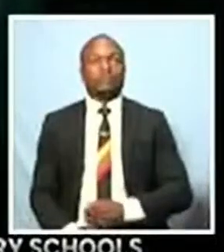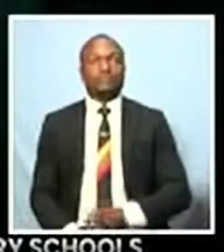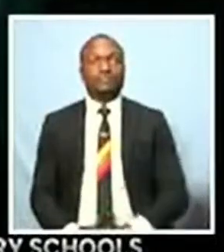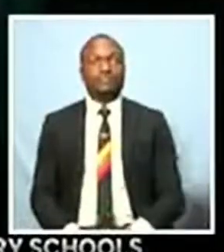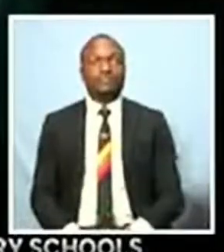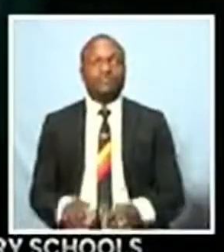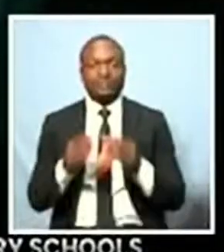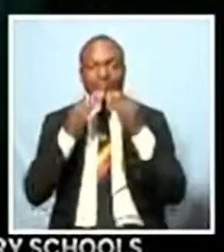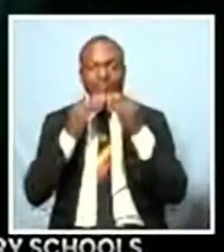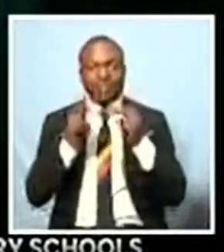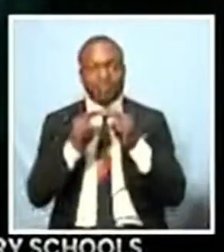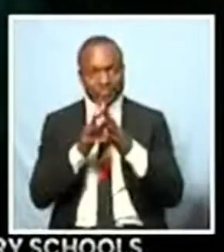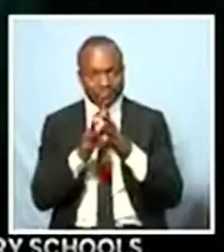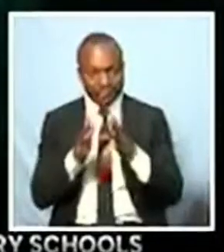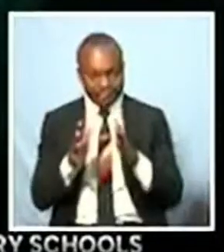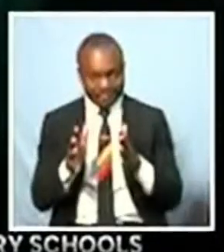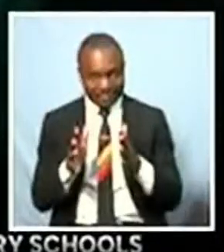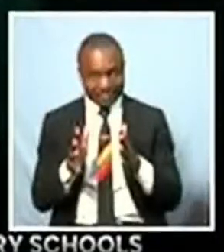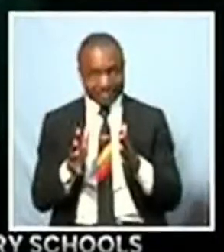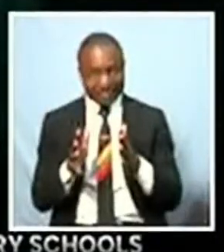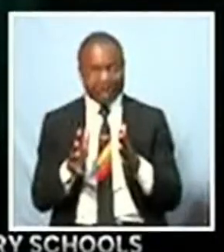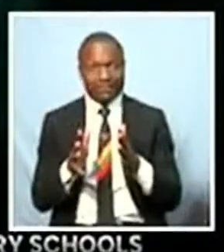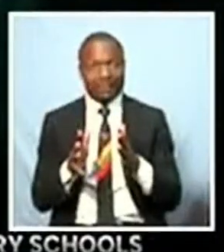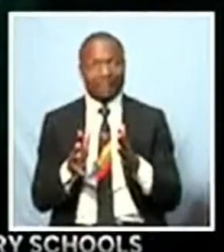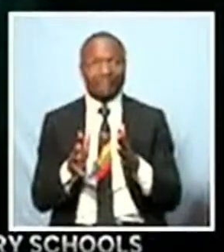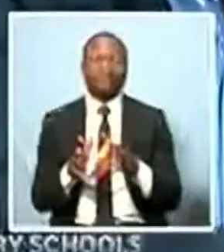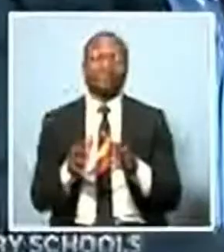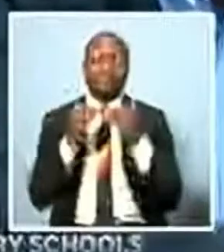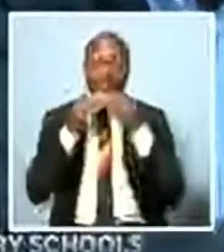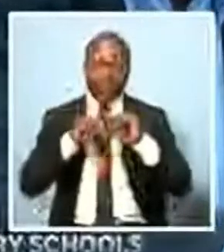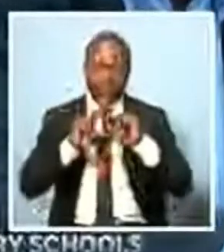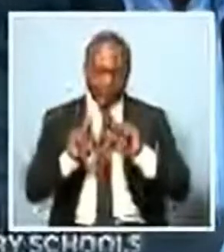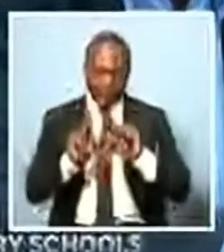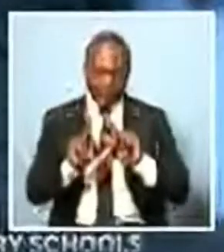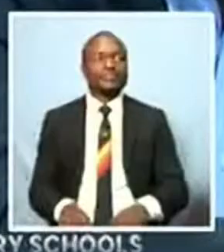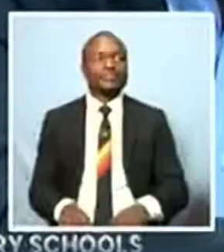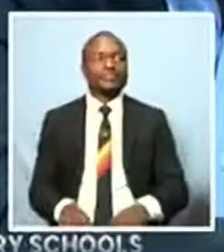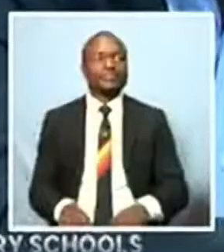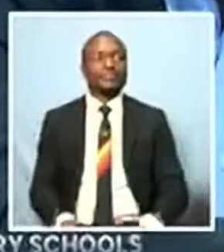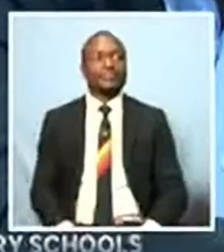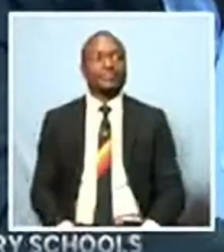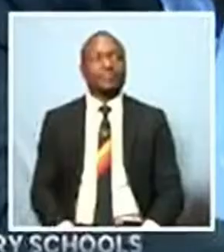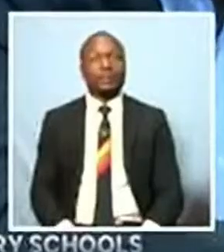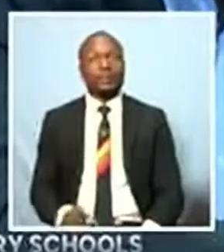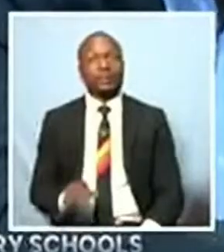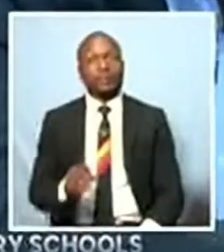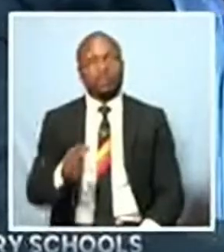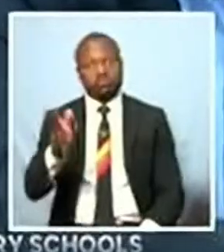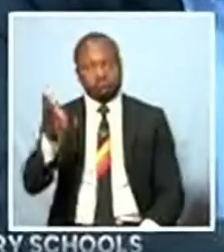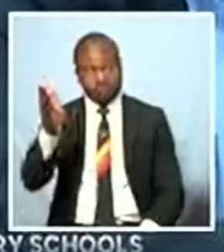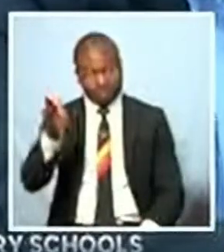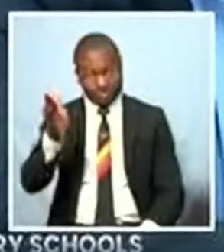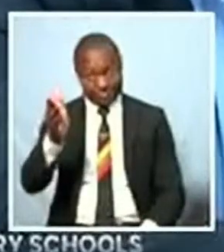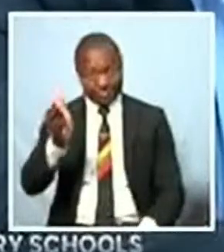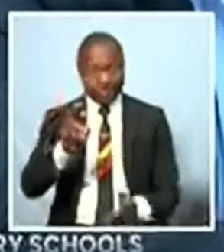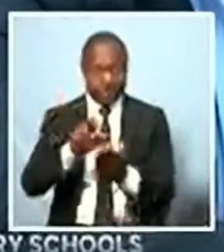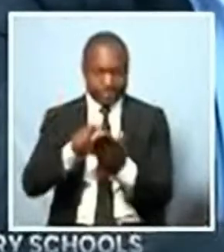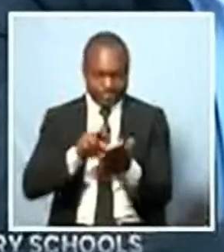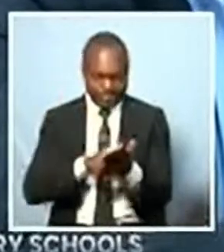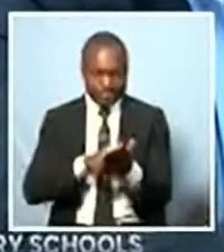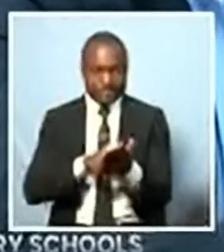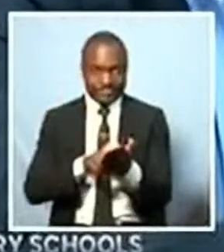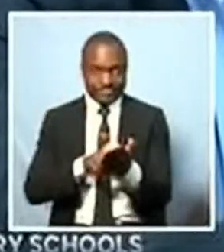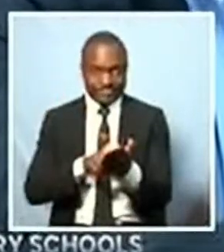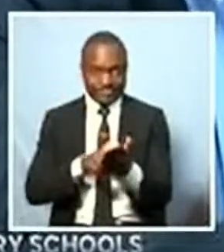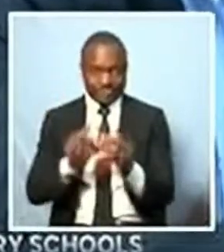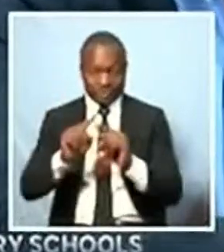Thank you so much, DVC R&I. Thank you so much, Chair and the honorable members. So to run you through our presentation this